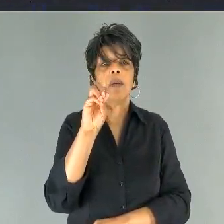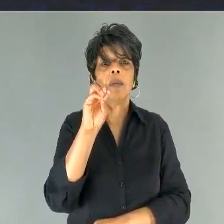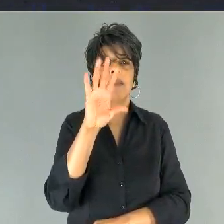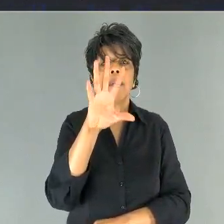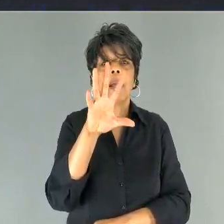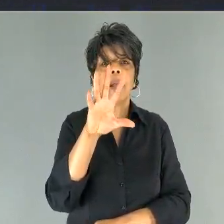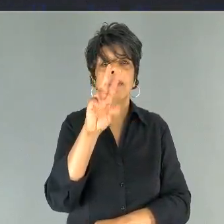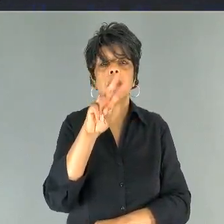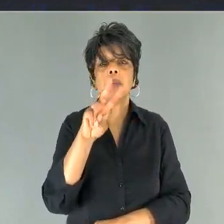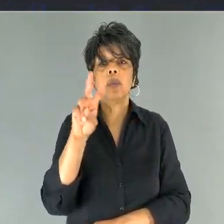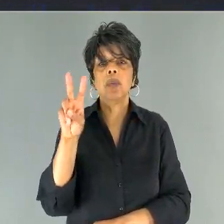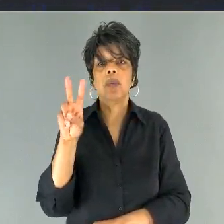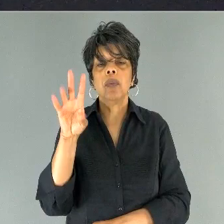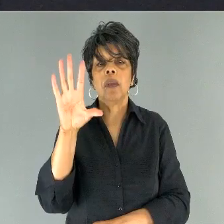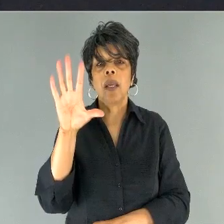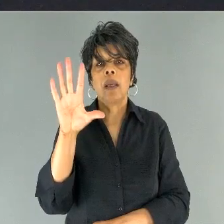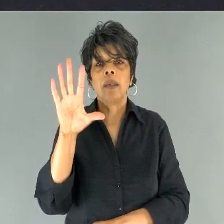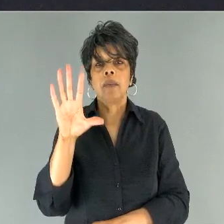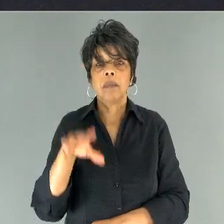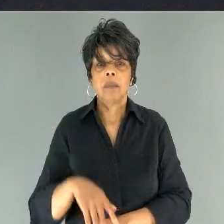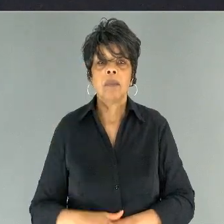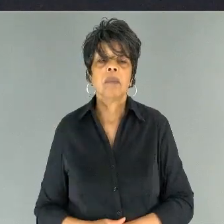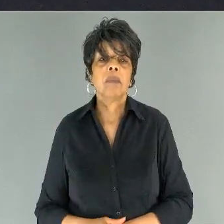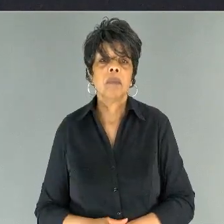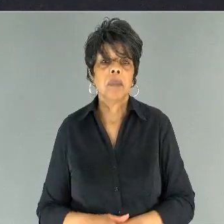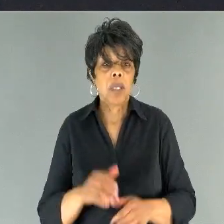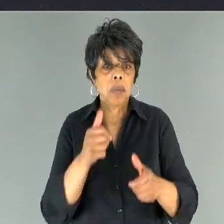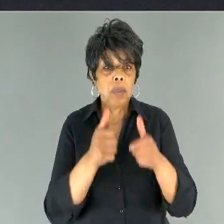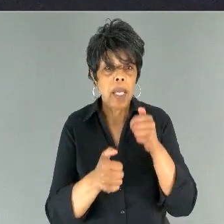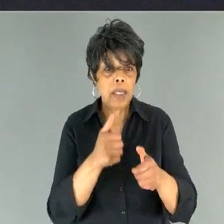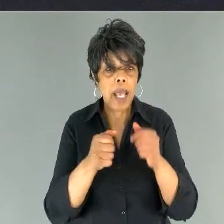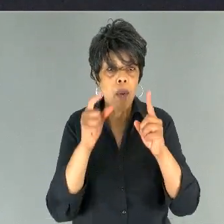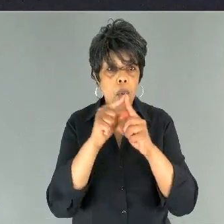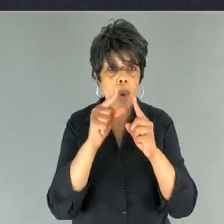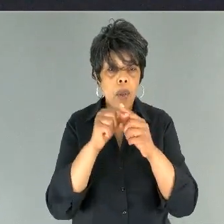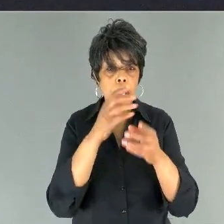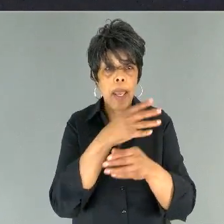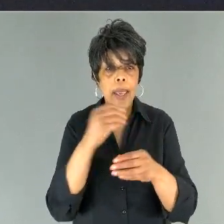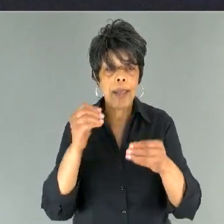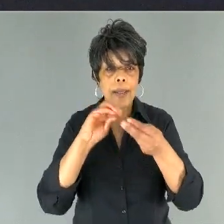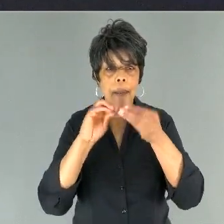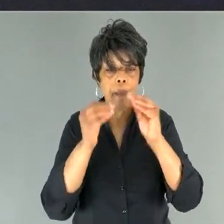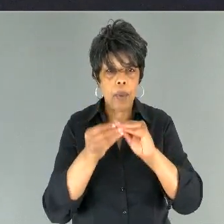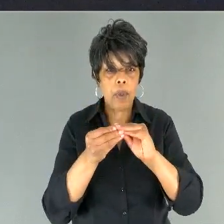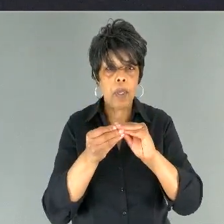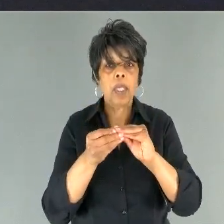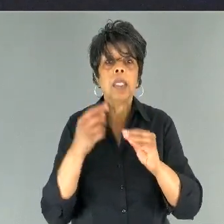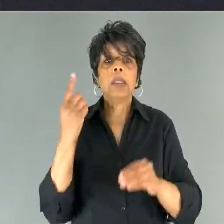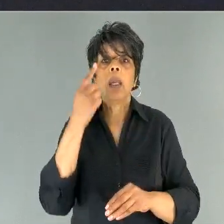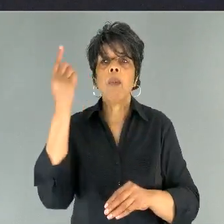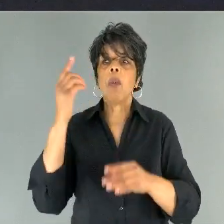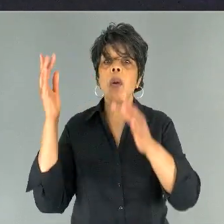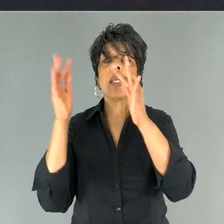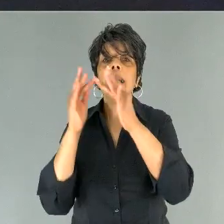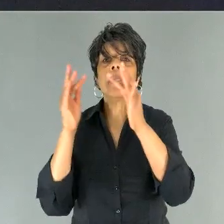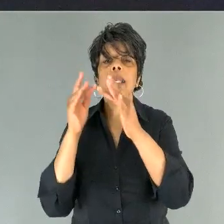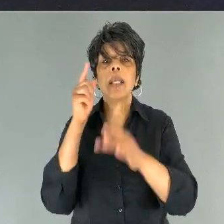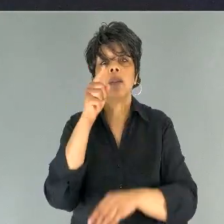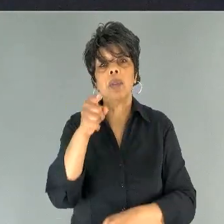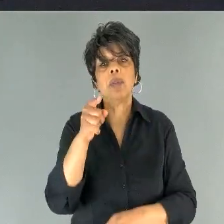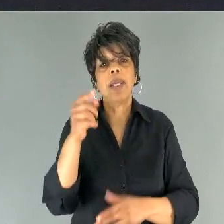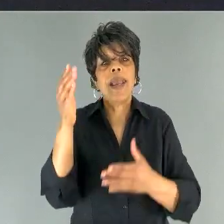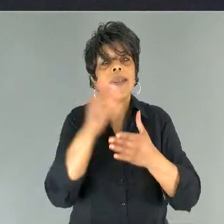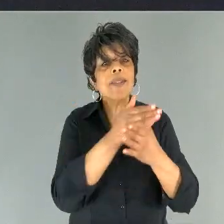617-580-5225. You text that word and someone will get back to you to share with you some really exciting